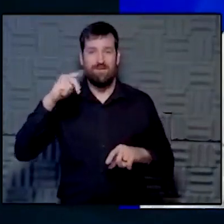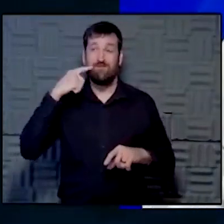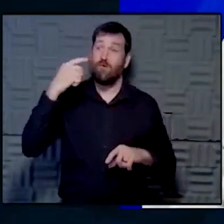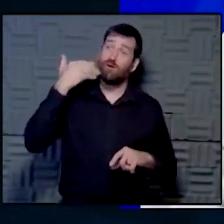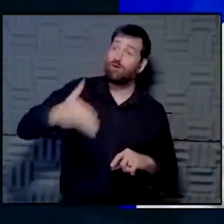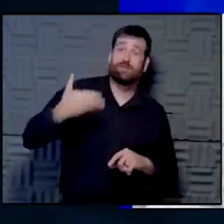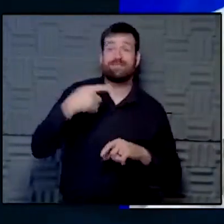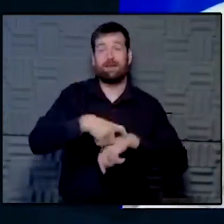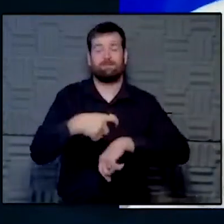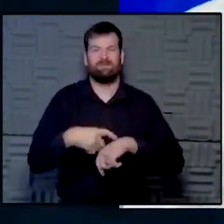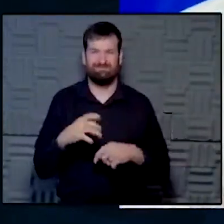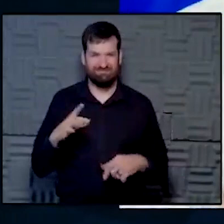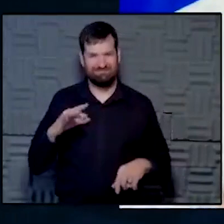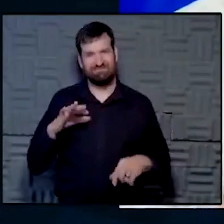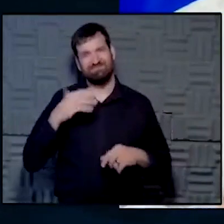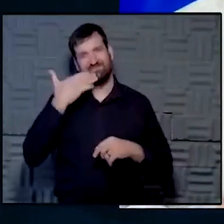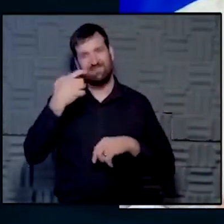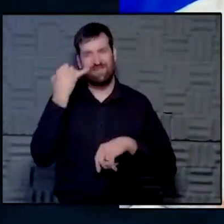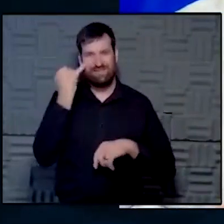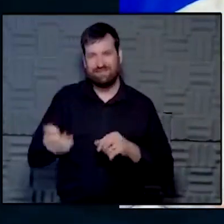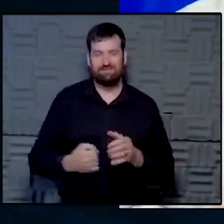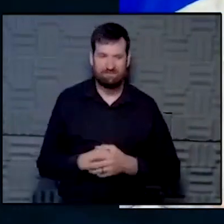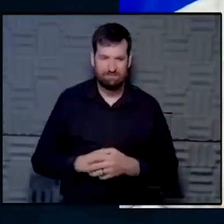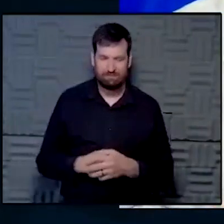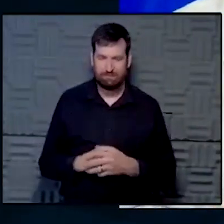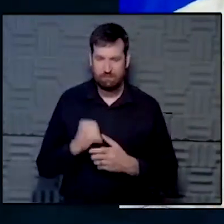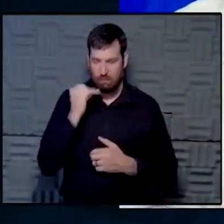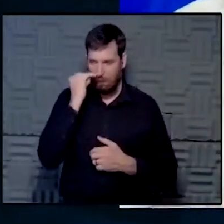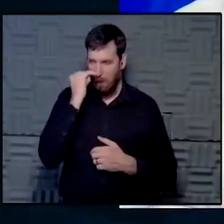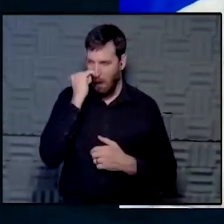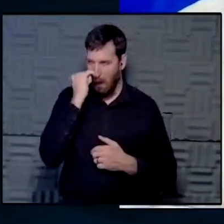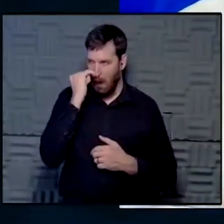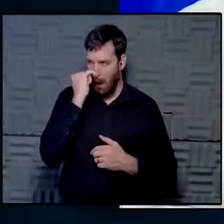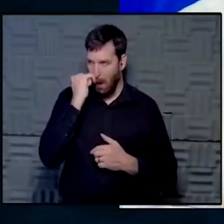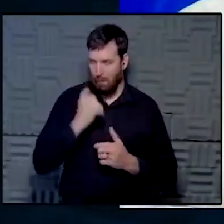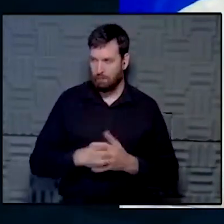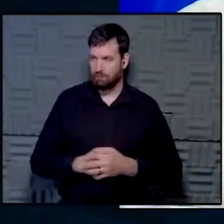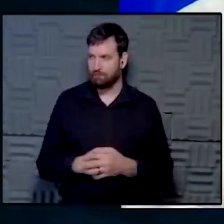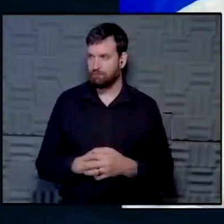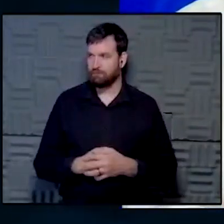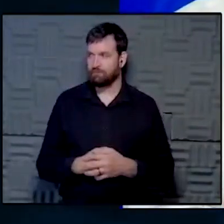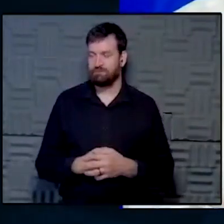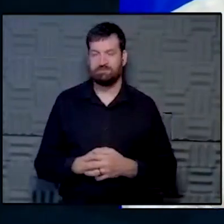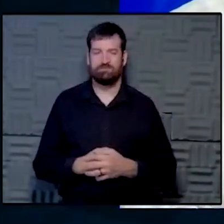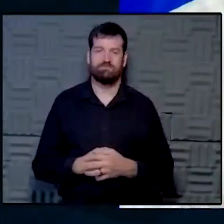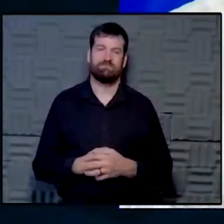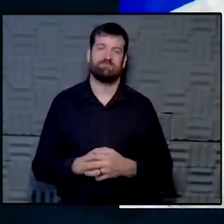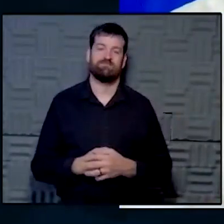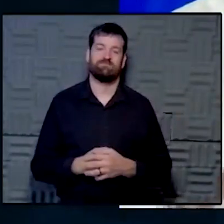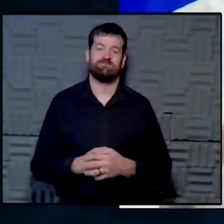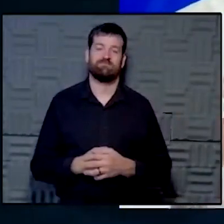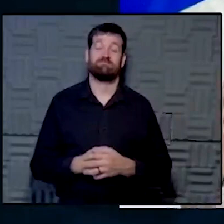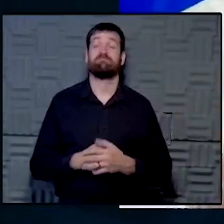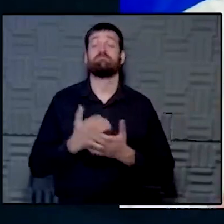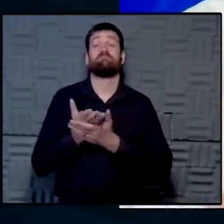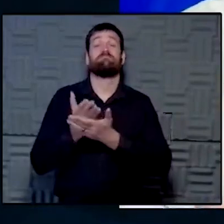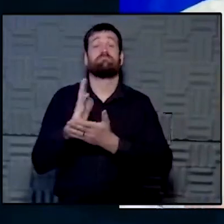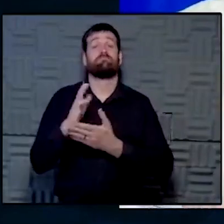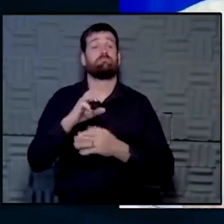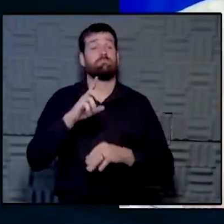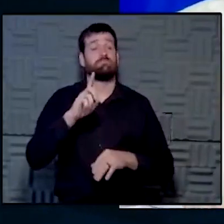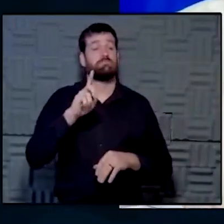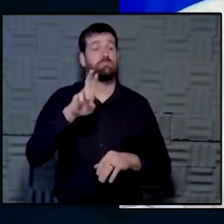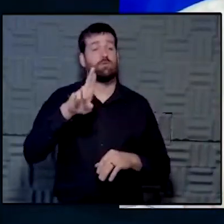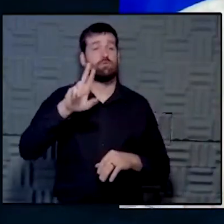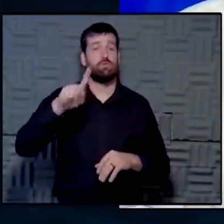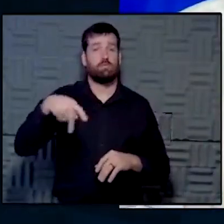fishing. Actually, that's a pretty good idea, by the way. All right. So, Dr. Pahud,